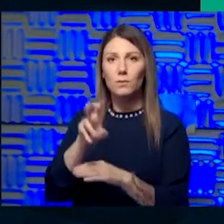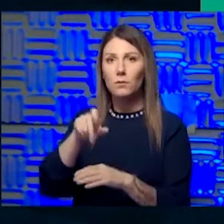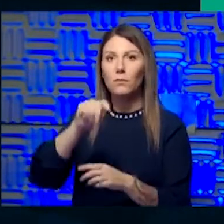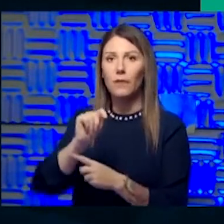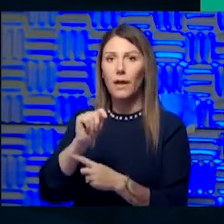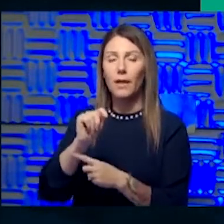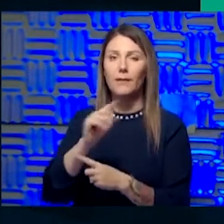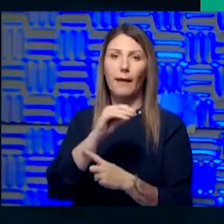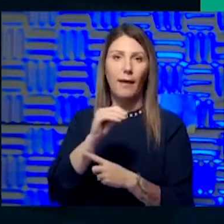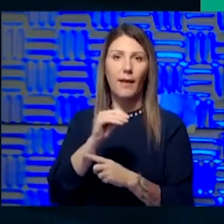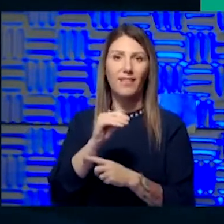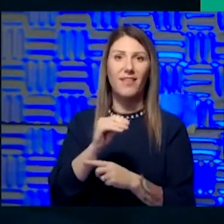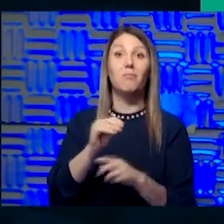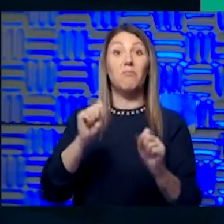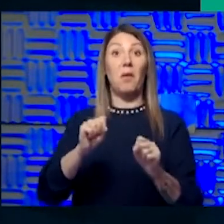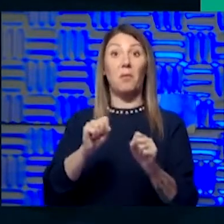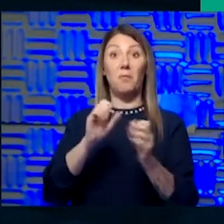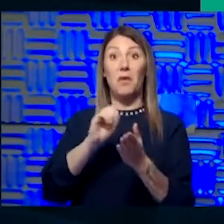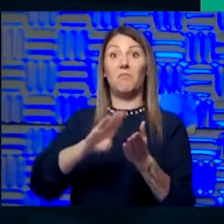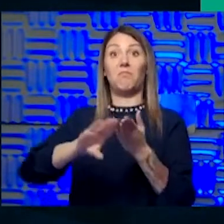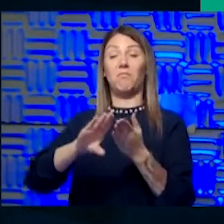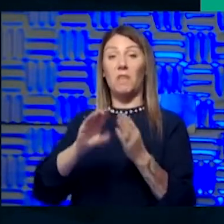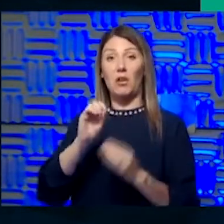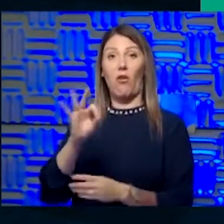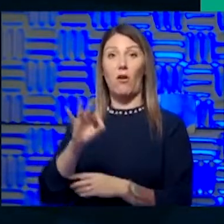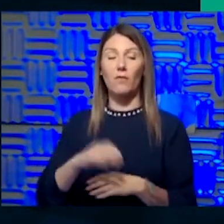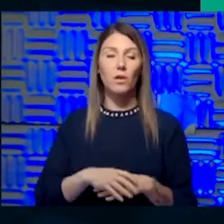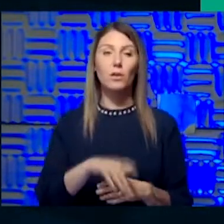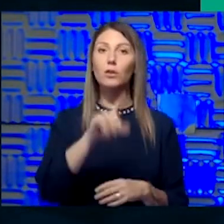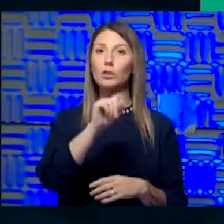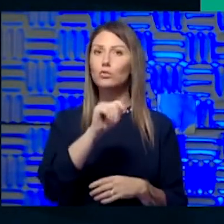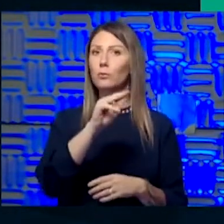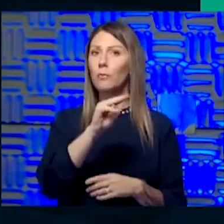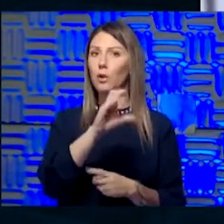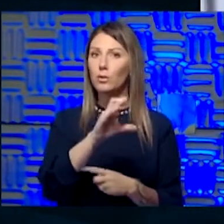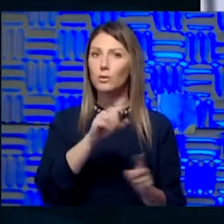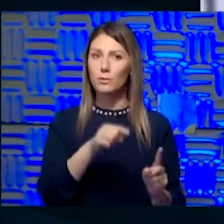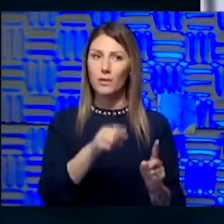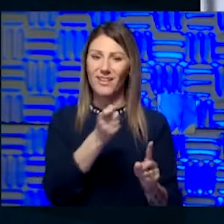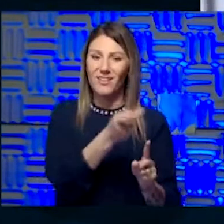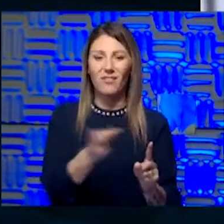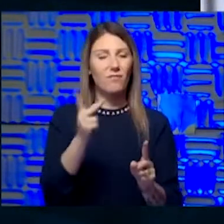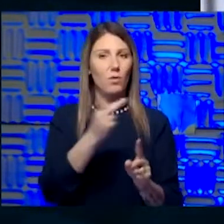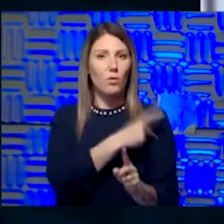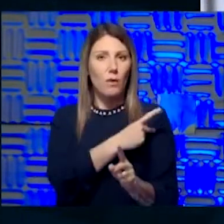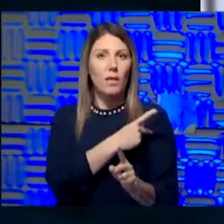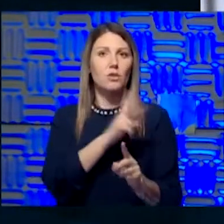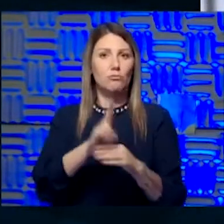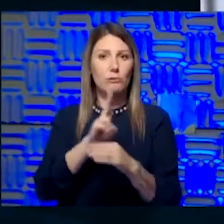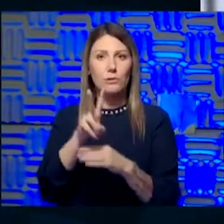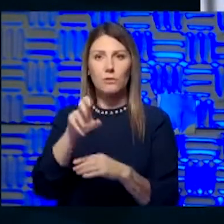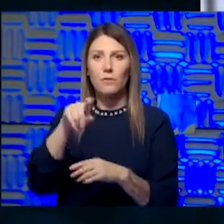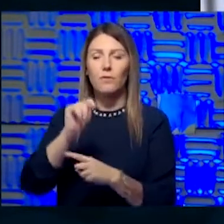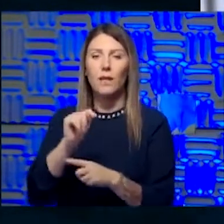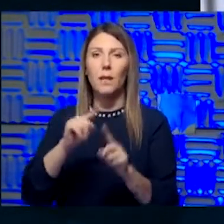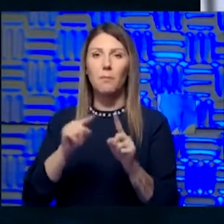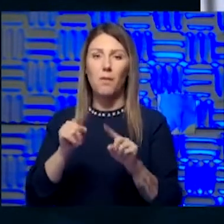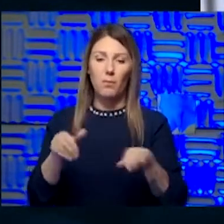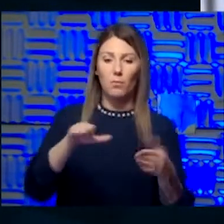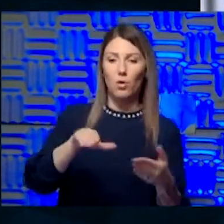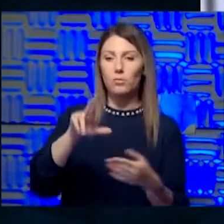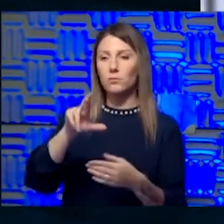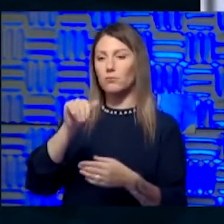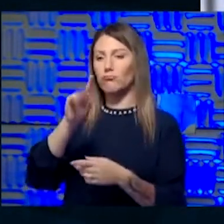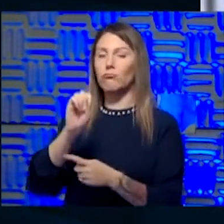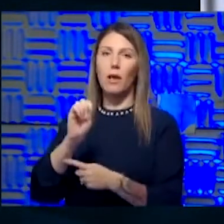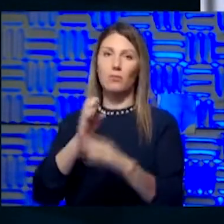that's been good here. Yeah. At Truman, we've had few patients on the ventilator, but I mean our mortality rate's